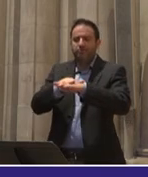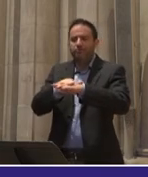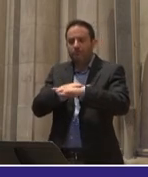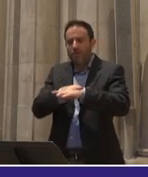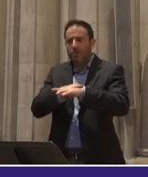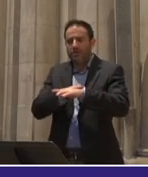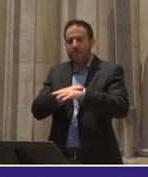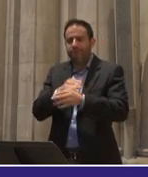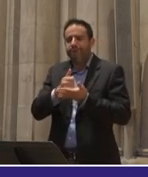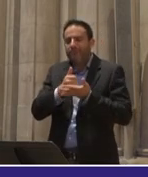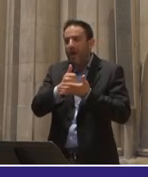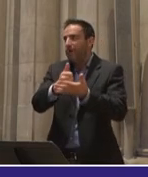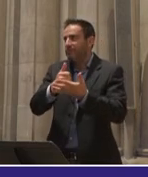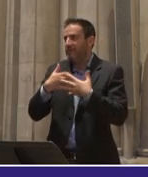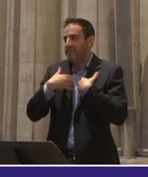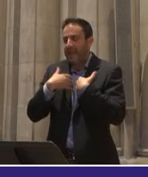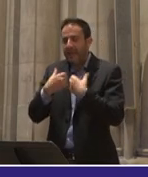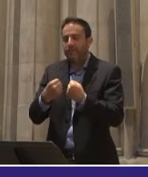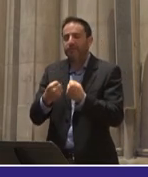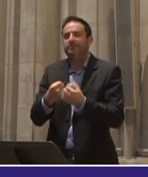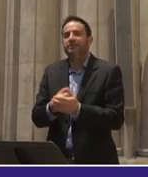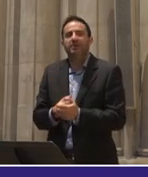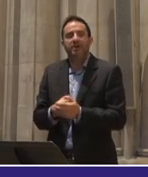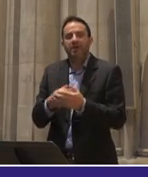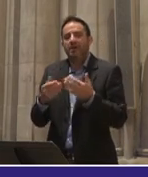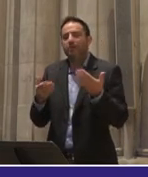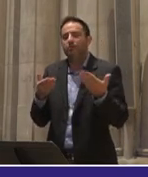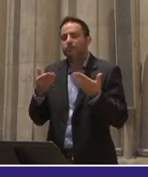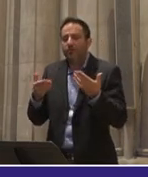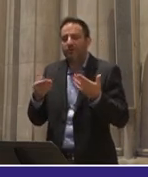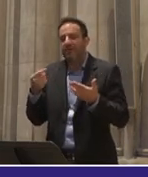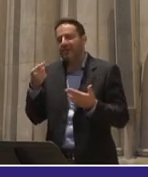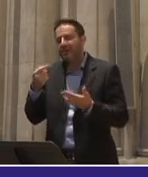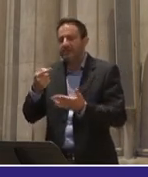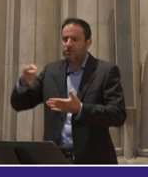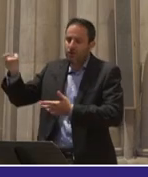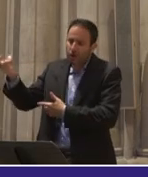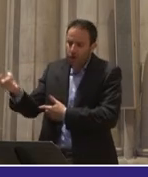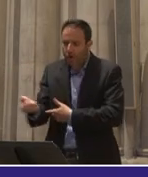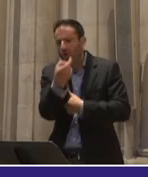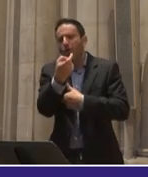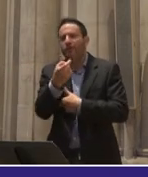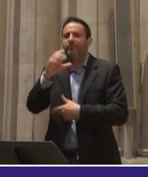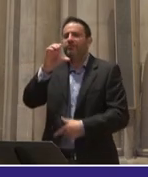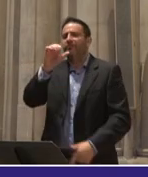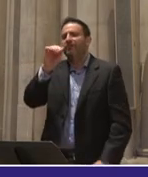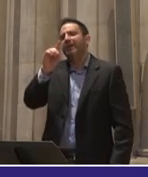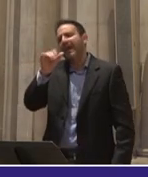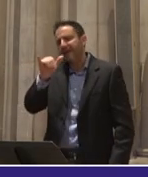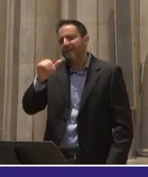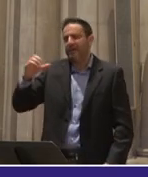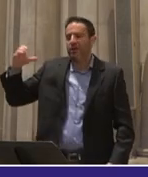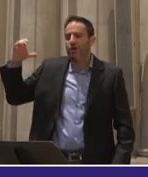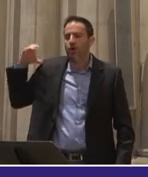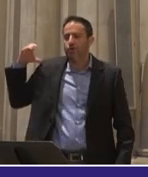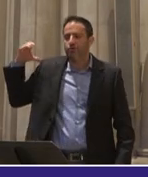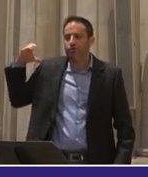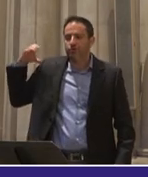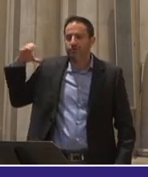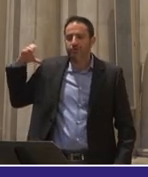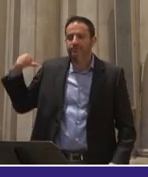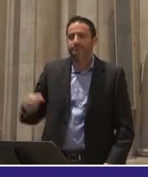him heal while serving as his golf caddy and coach. And in one